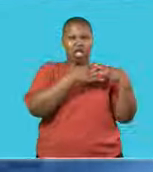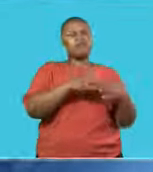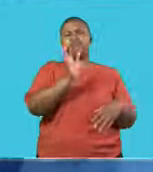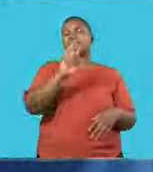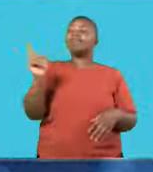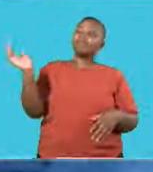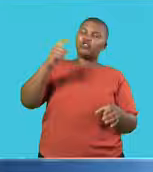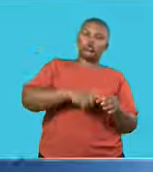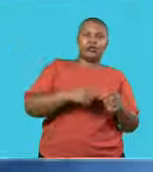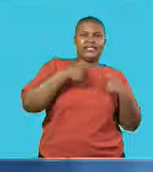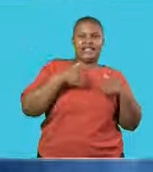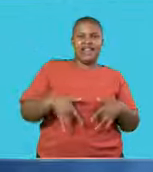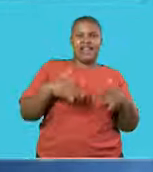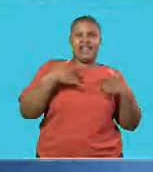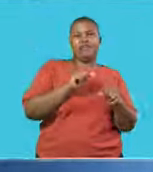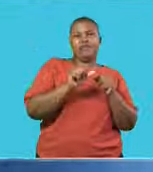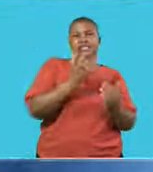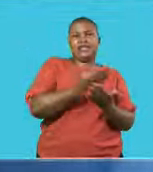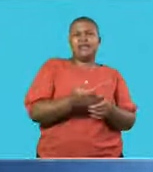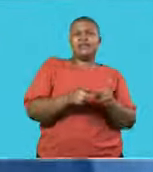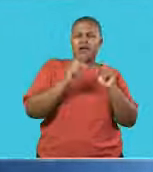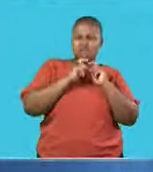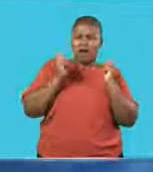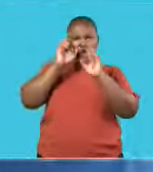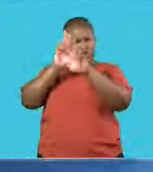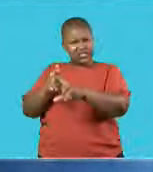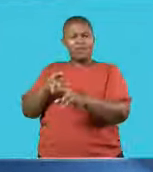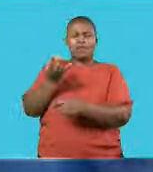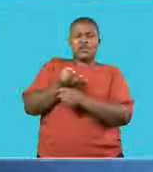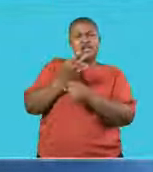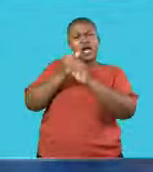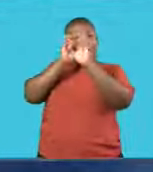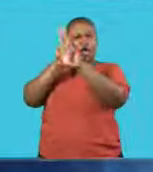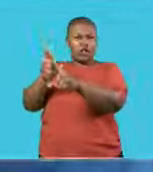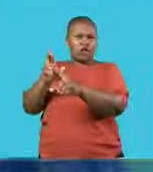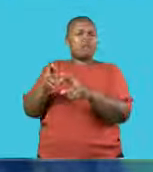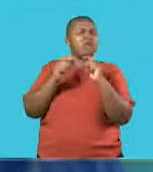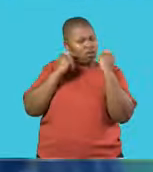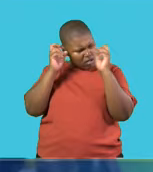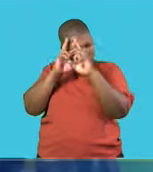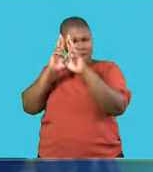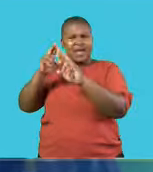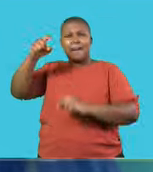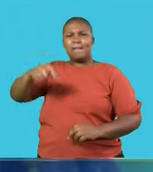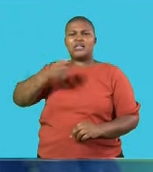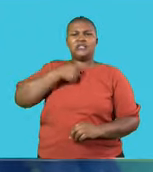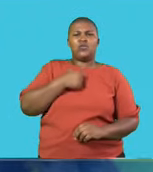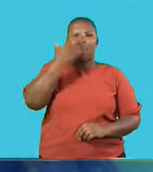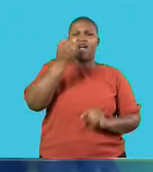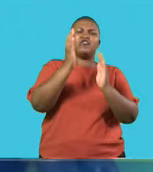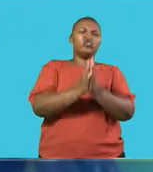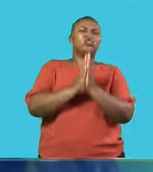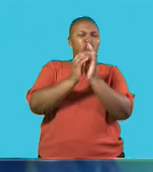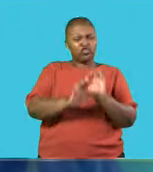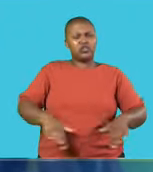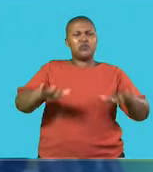in order re tlo gona o phela. Tsheka ba ruti le hlomphe, bon tate ba hlomphe, ba ruti ba hlomphe. Re bane le dikereke,